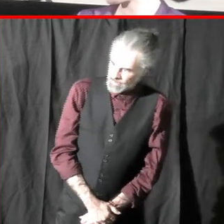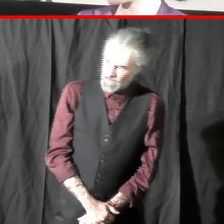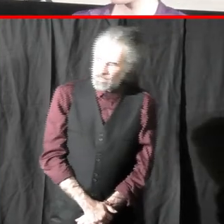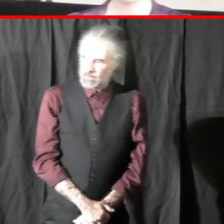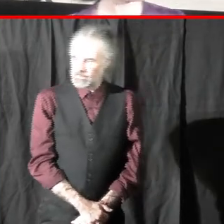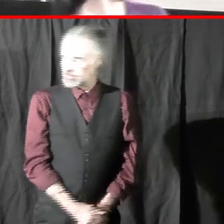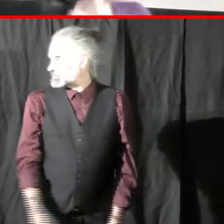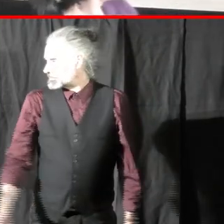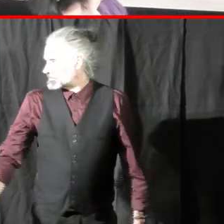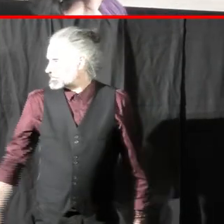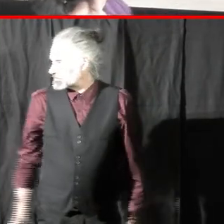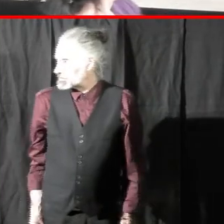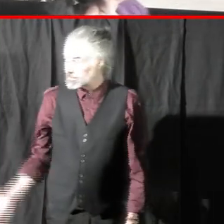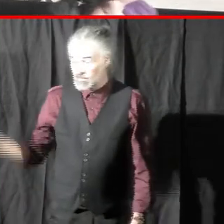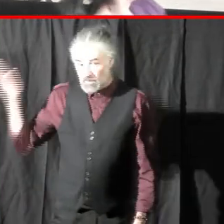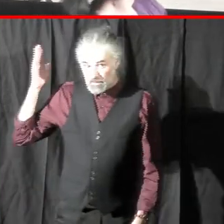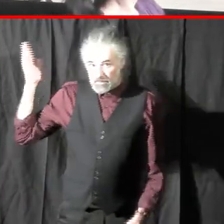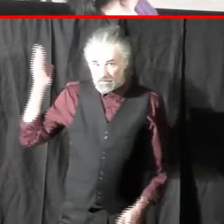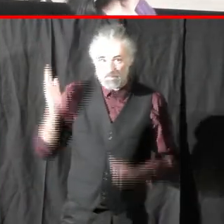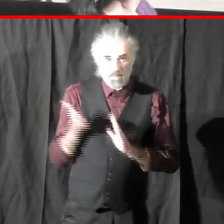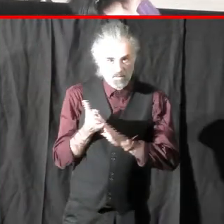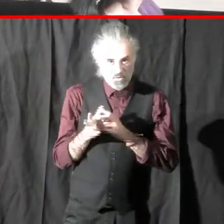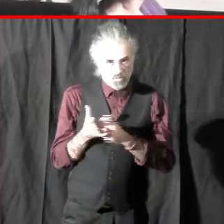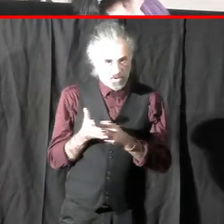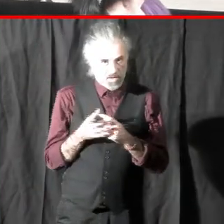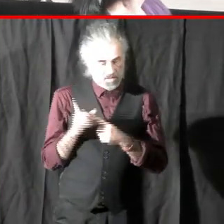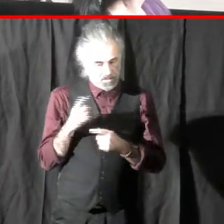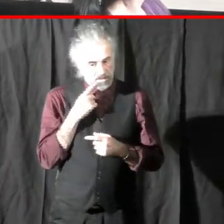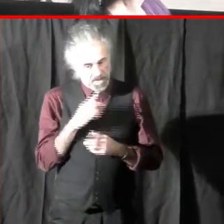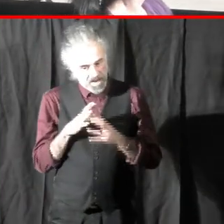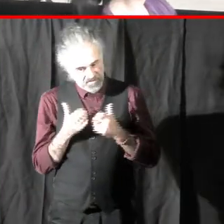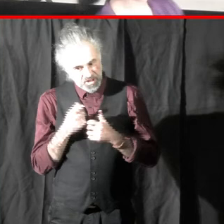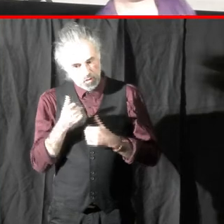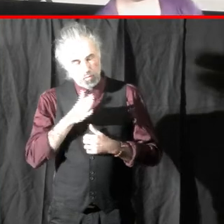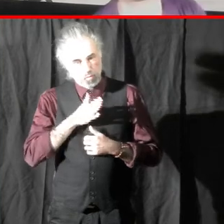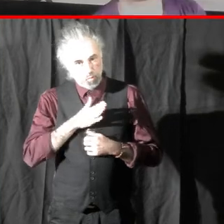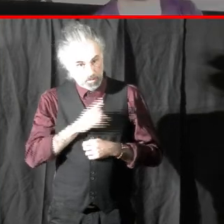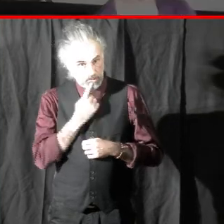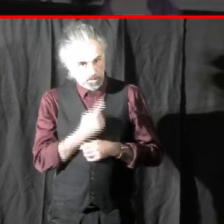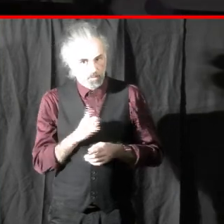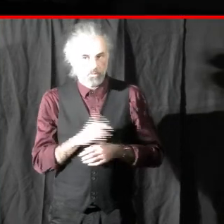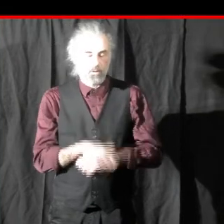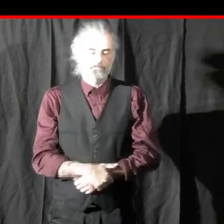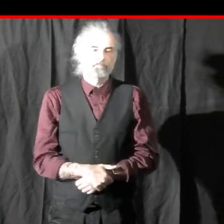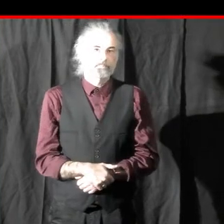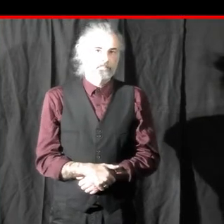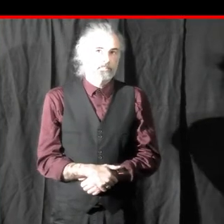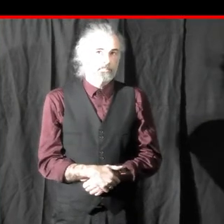Maria, in that scene, did you get to say everything you wanted to say?